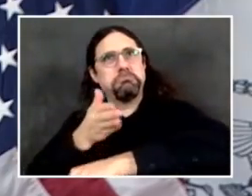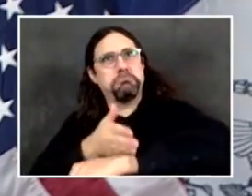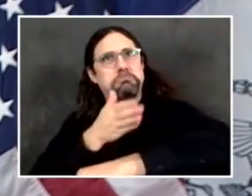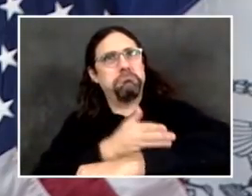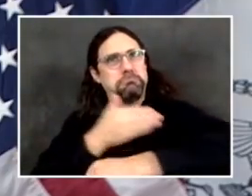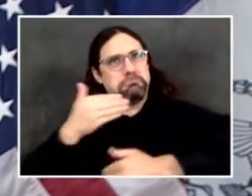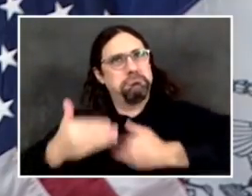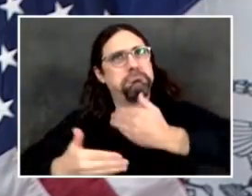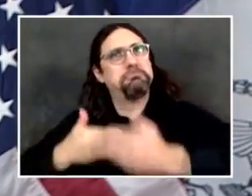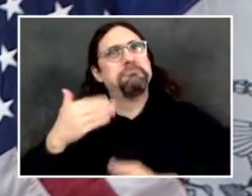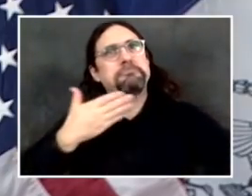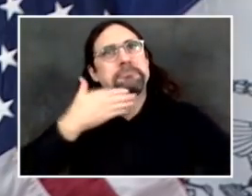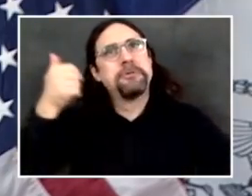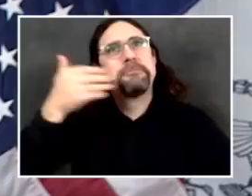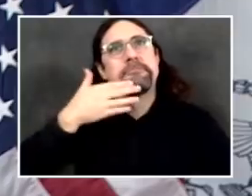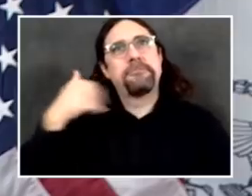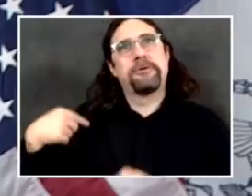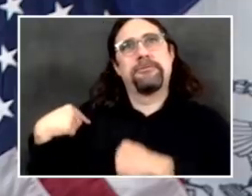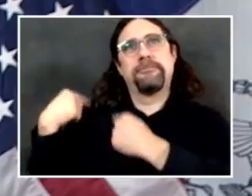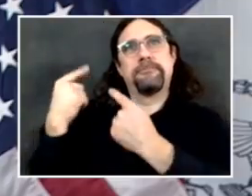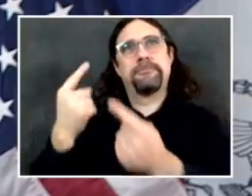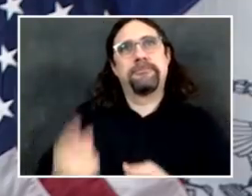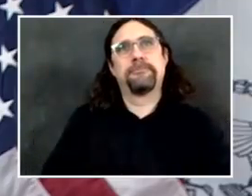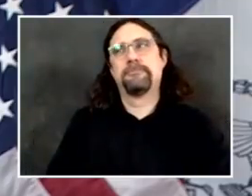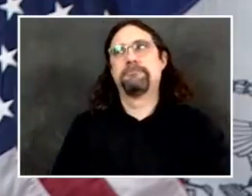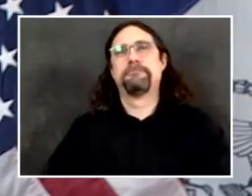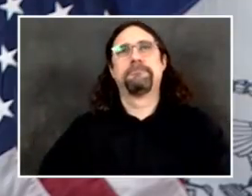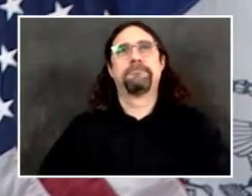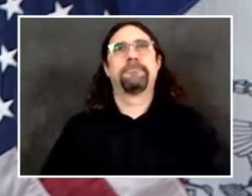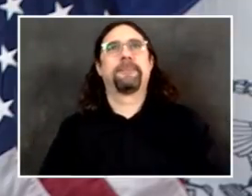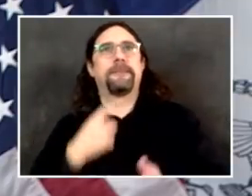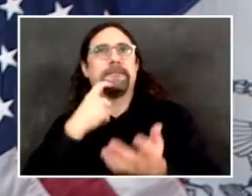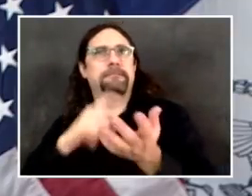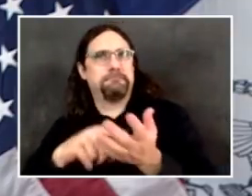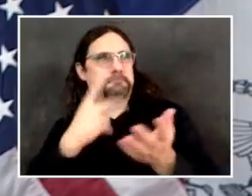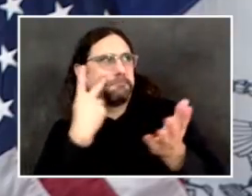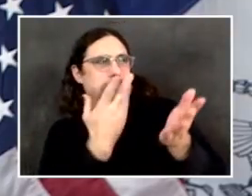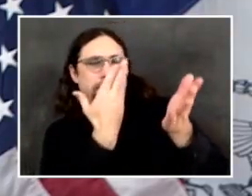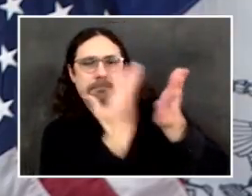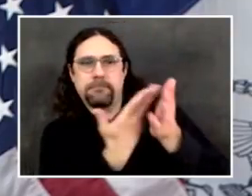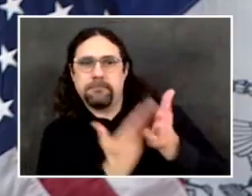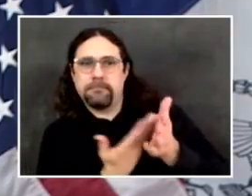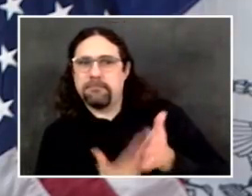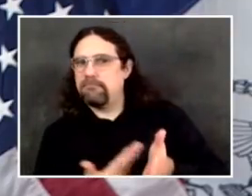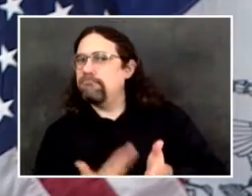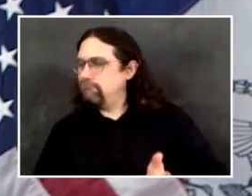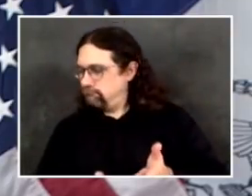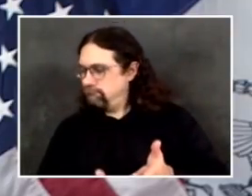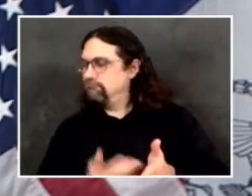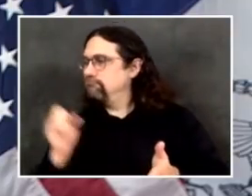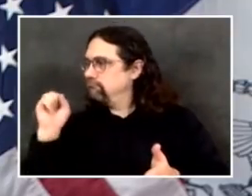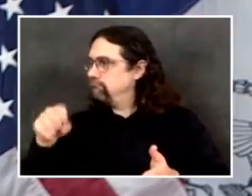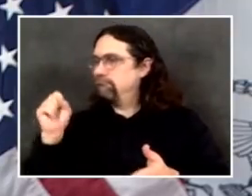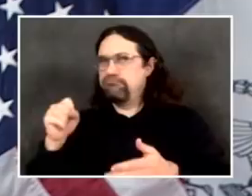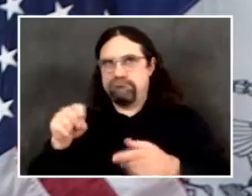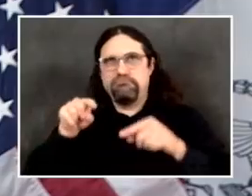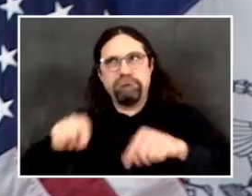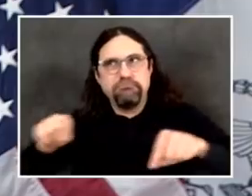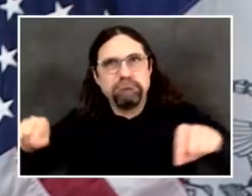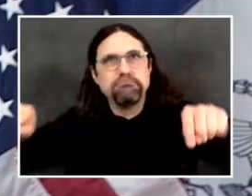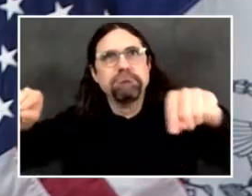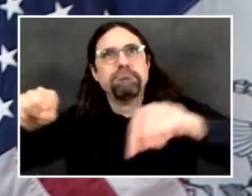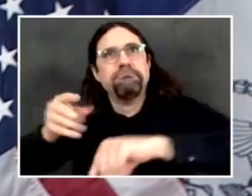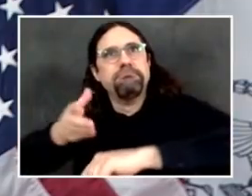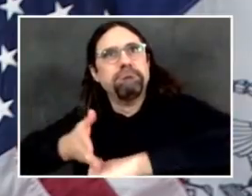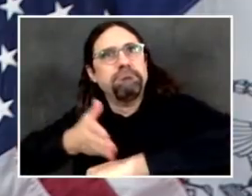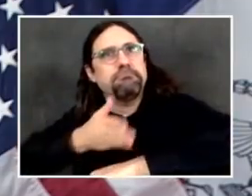it. And we know that we're focused on not just what we feel, but what we know, proving to